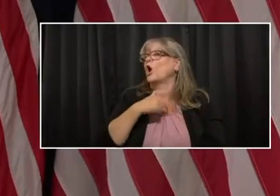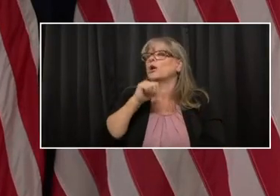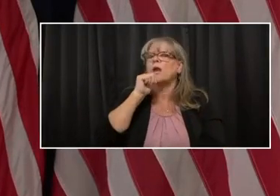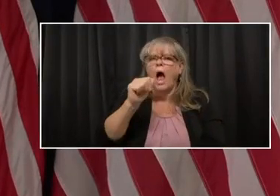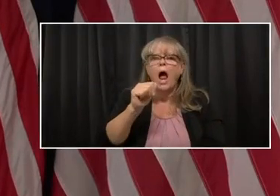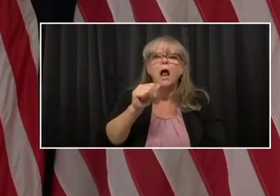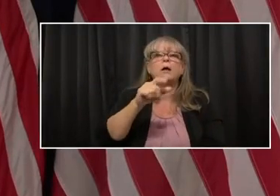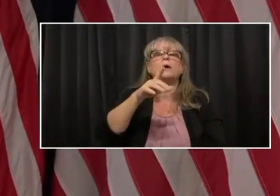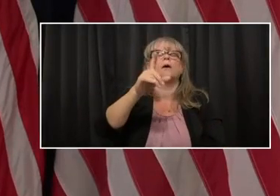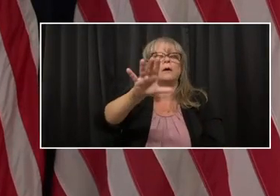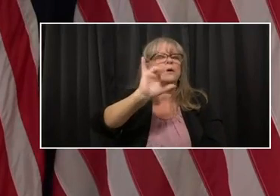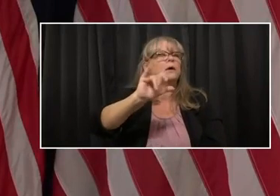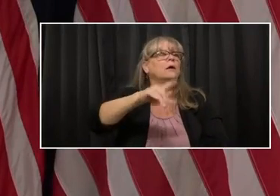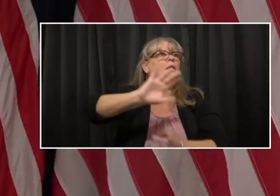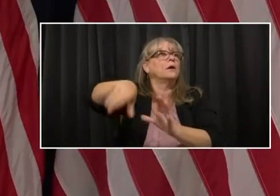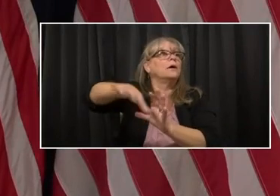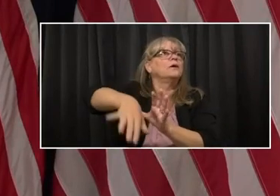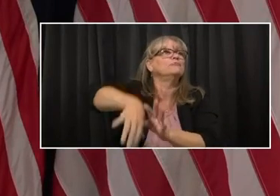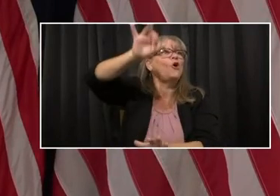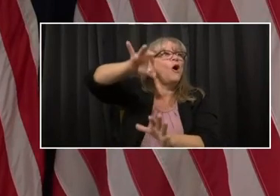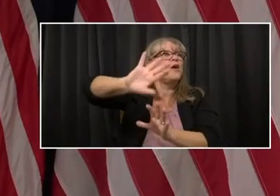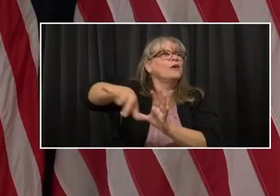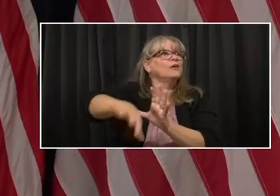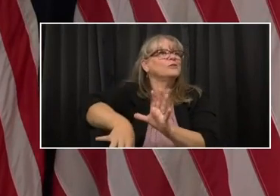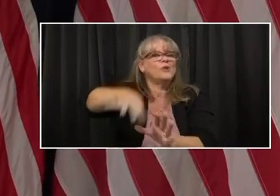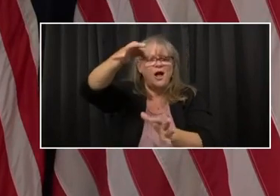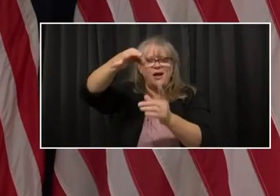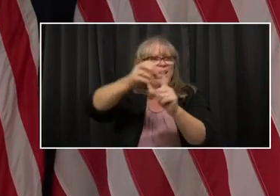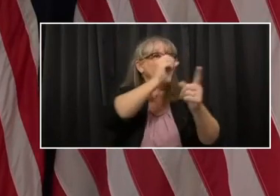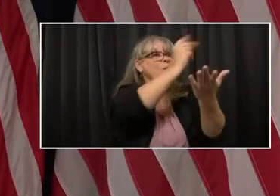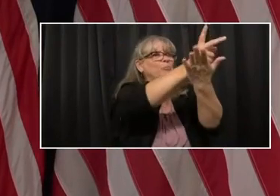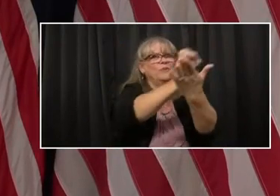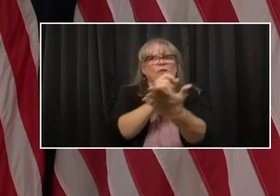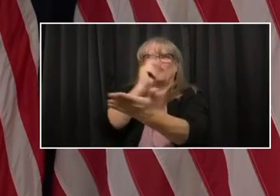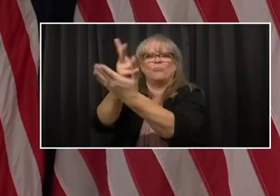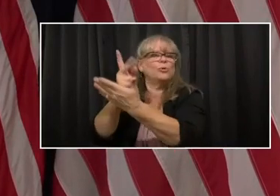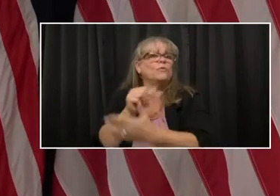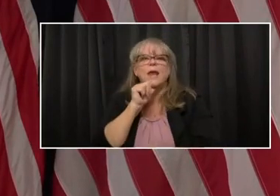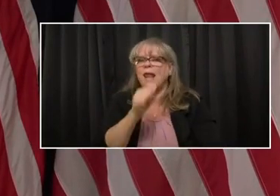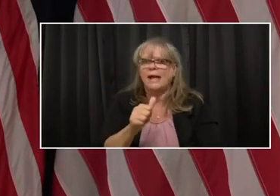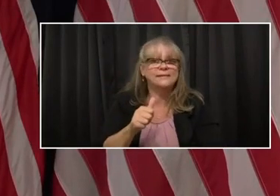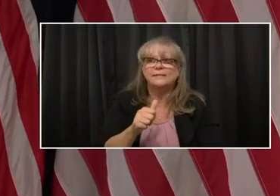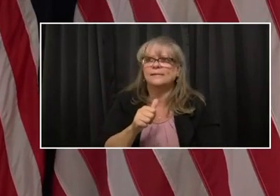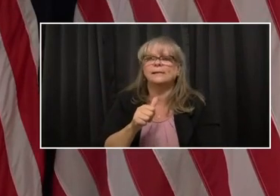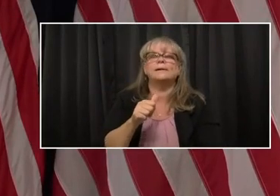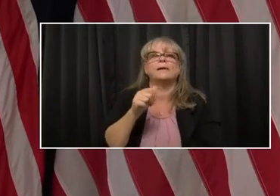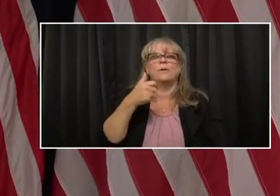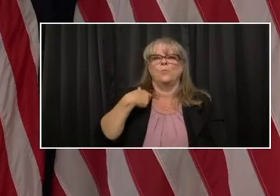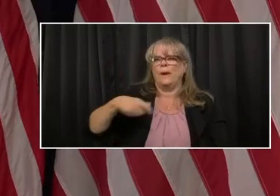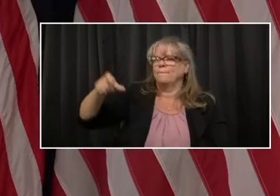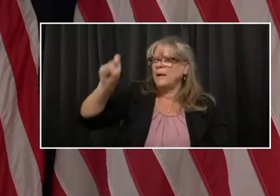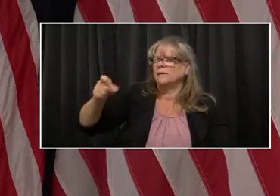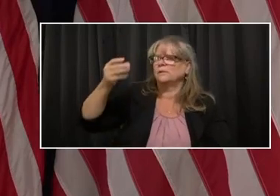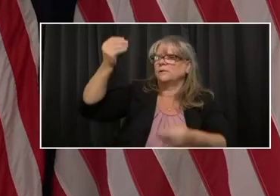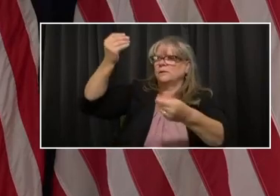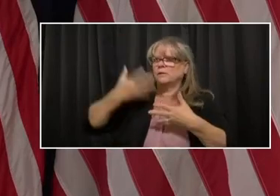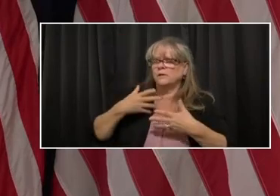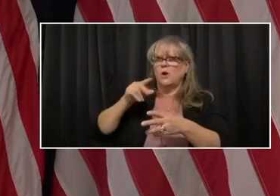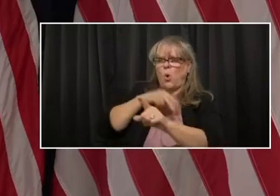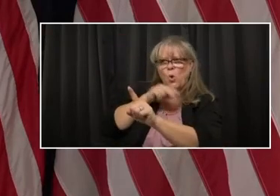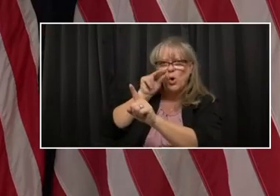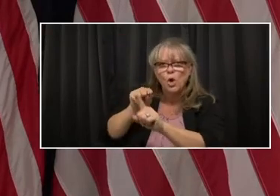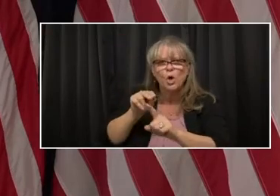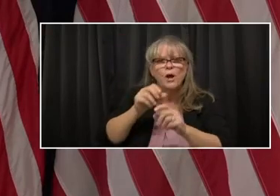get as much open as they can, as quickly as they can, in a safe way. And of course, we all know that if we see a spike in